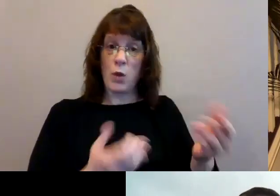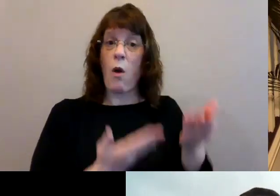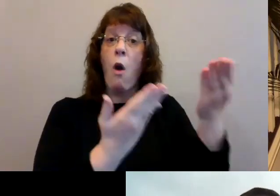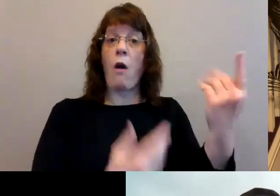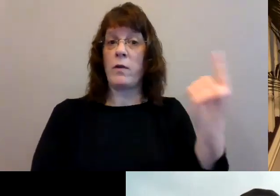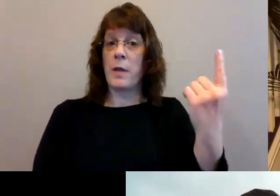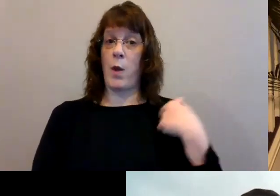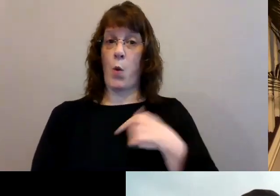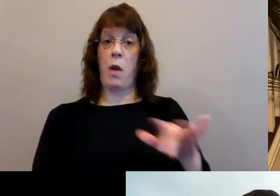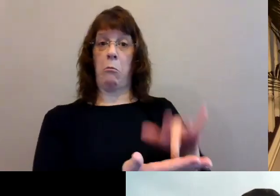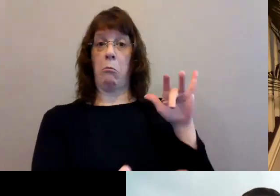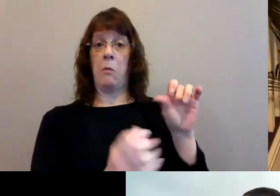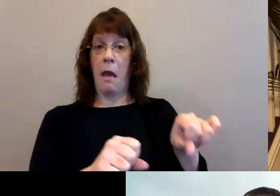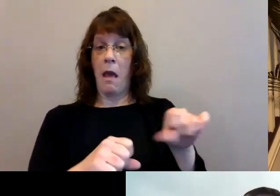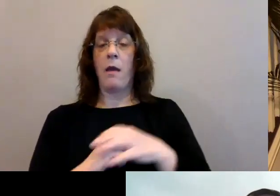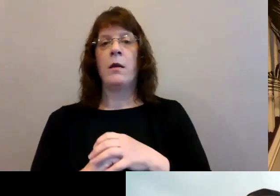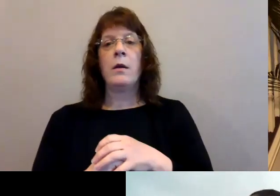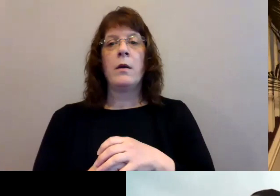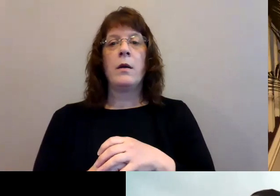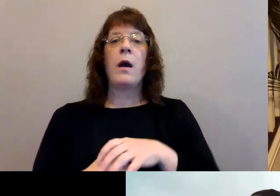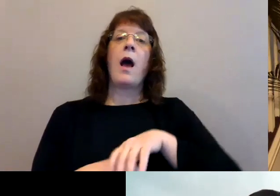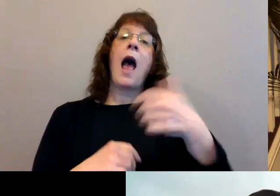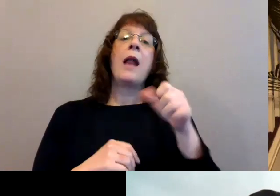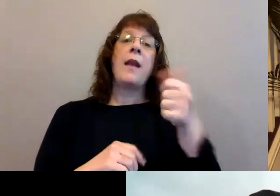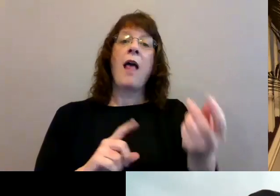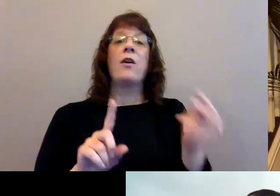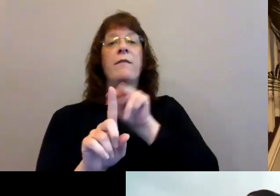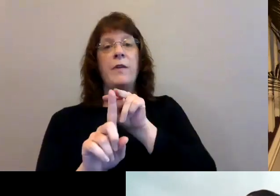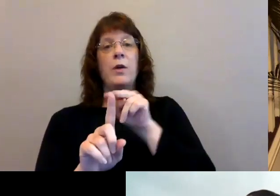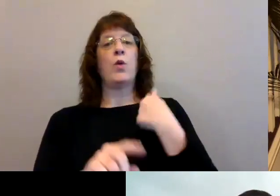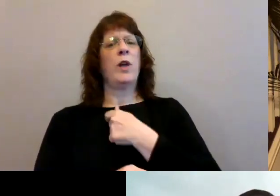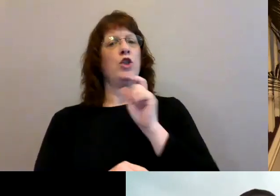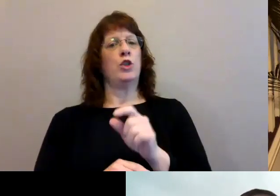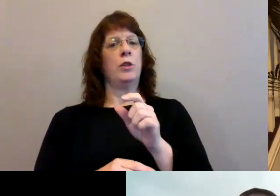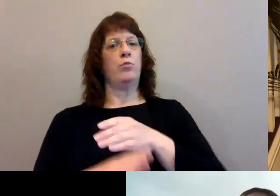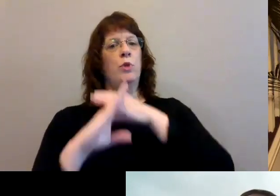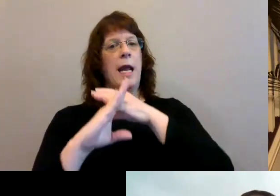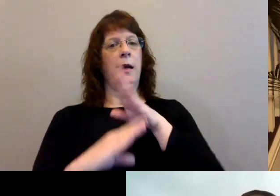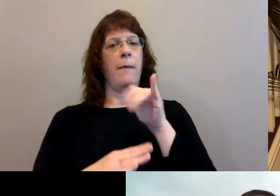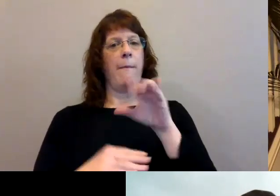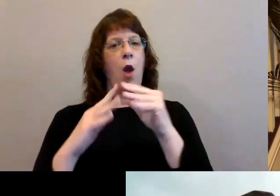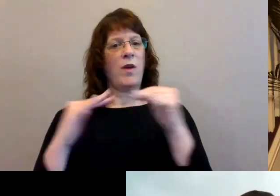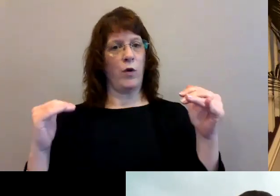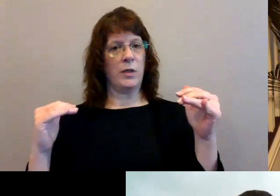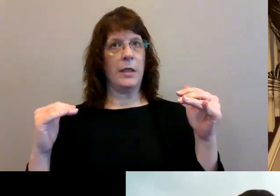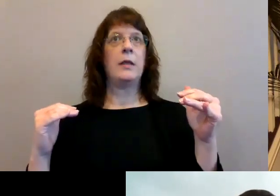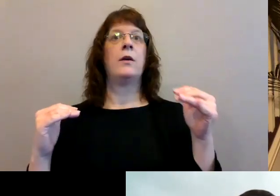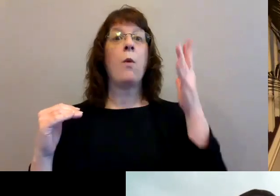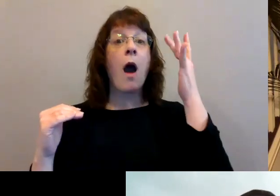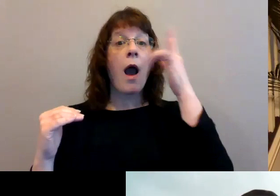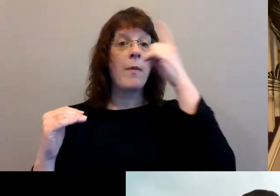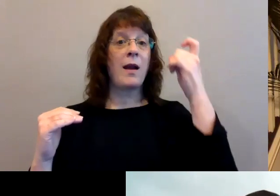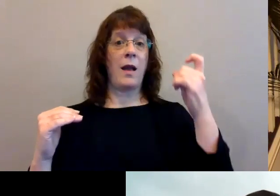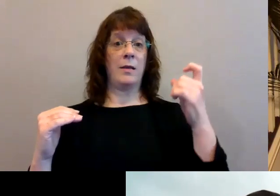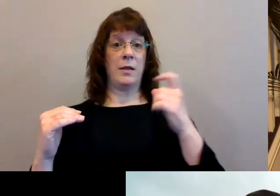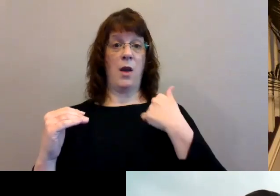we should protect biodiversity because it's not on us to decide what should live